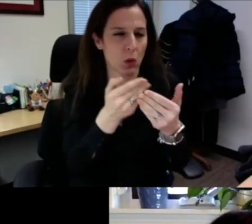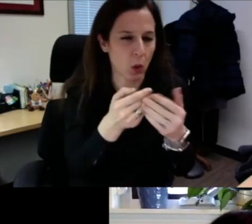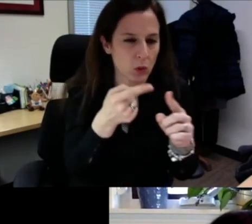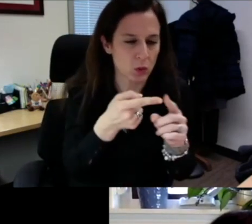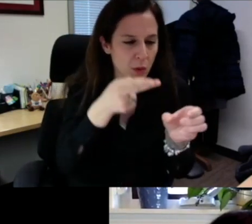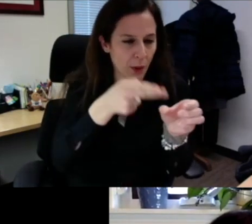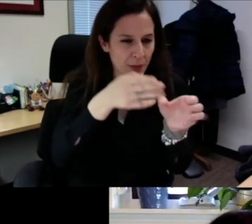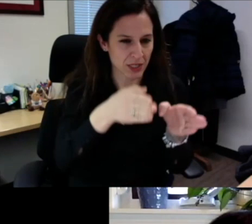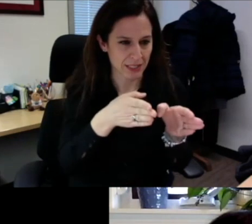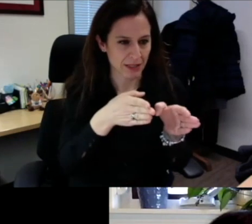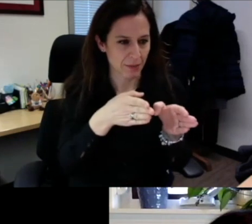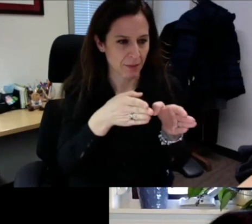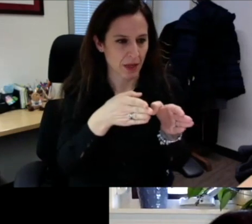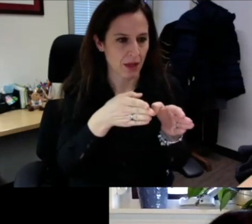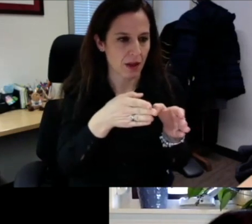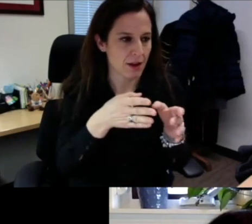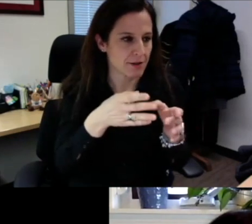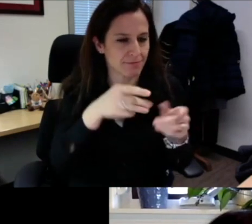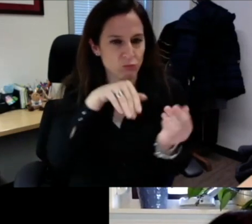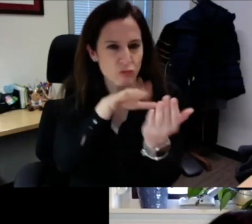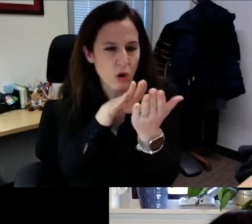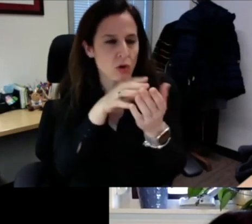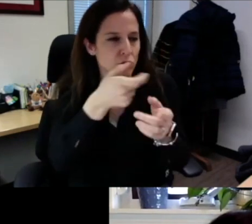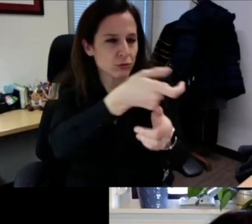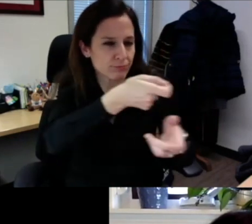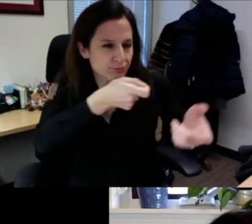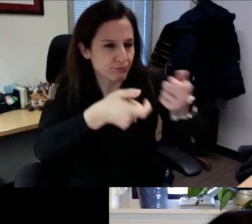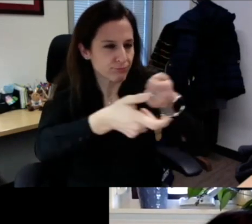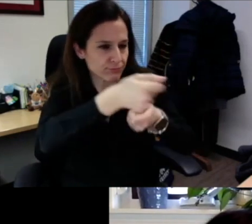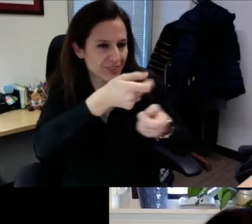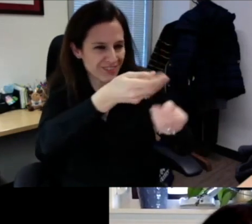presentation, looked at your research, and